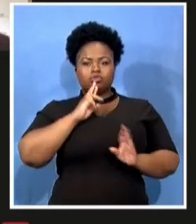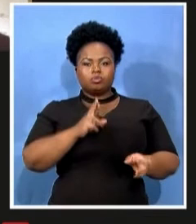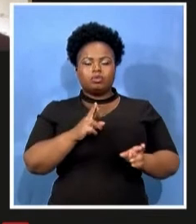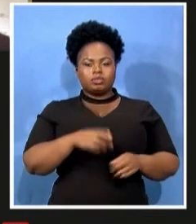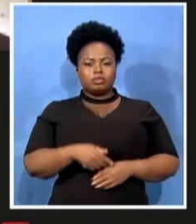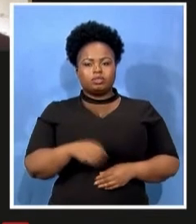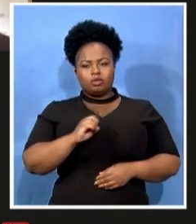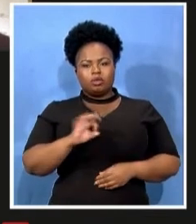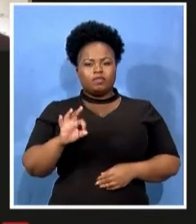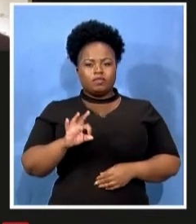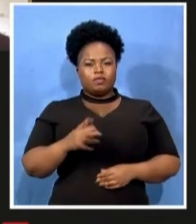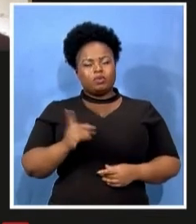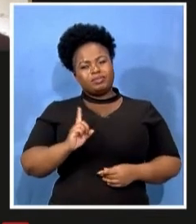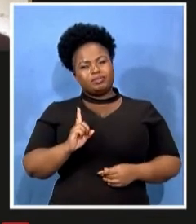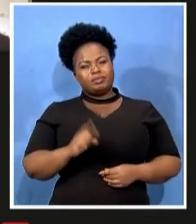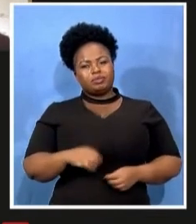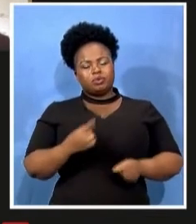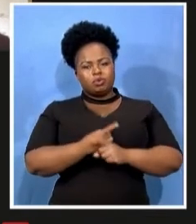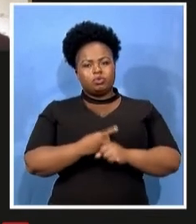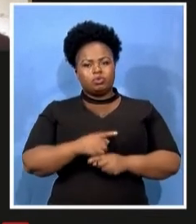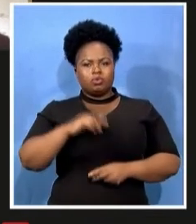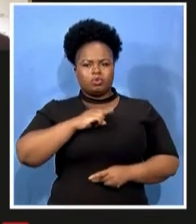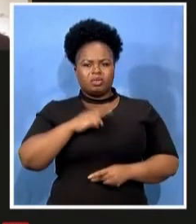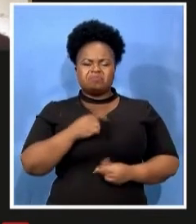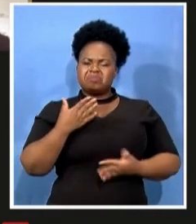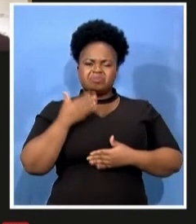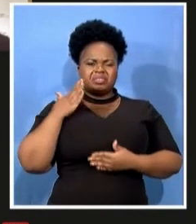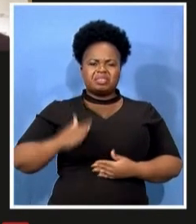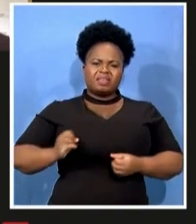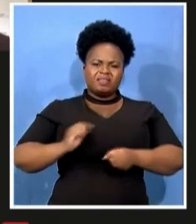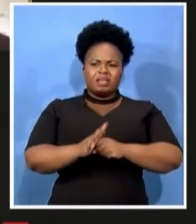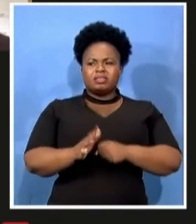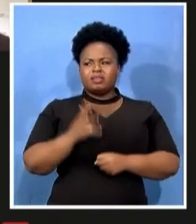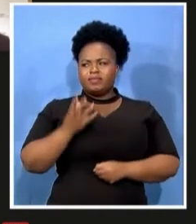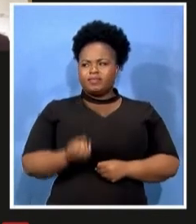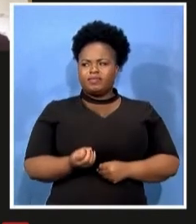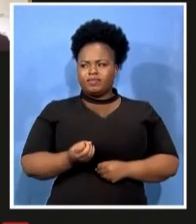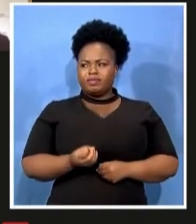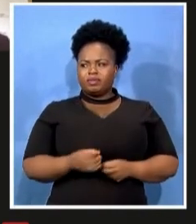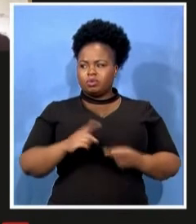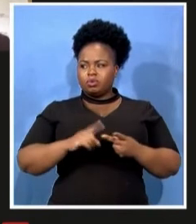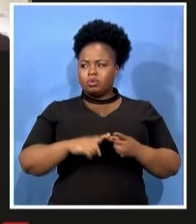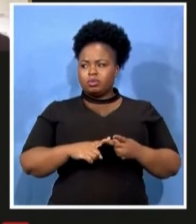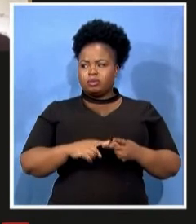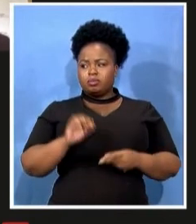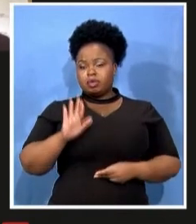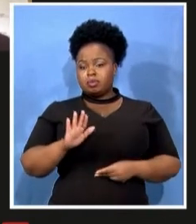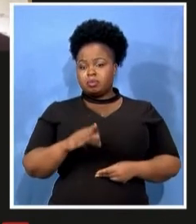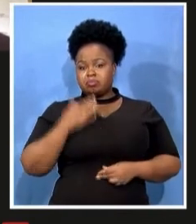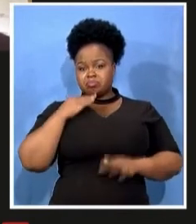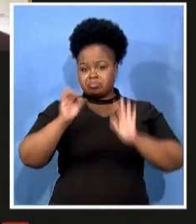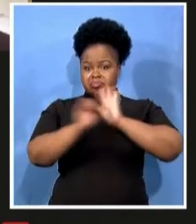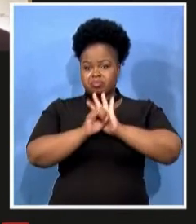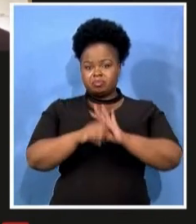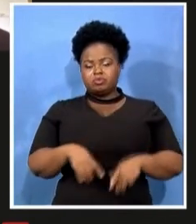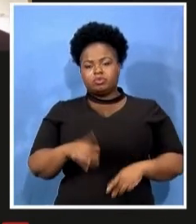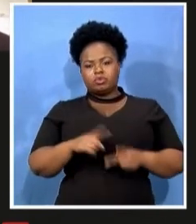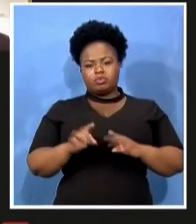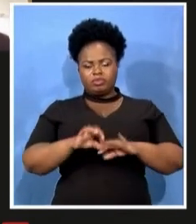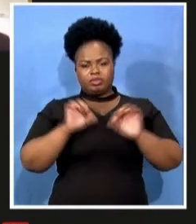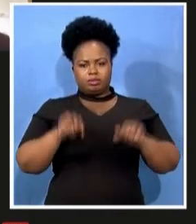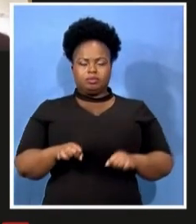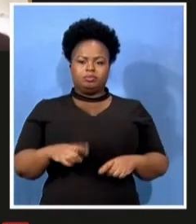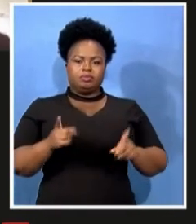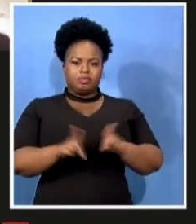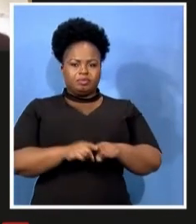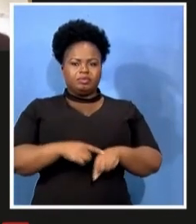any side effects that are detected, and I indicated the yellow card system, and I also indicated the safety issues. Those are